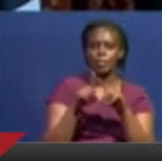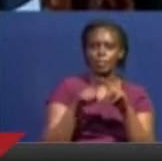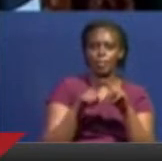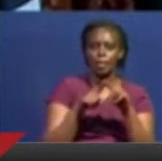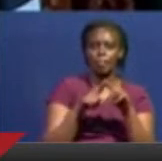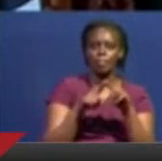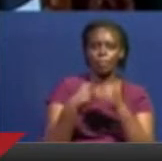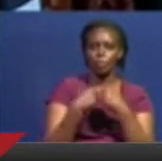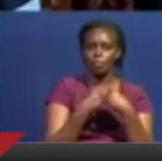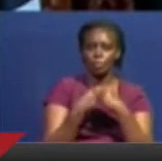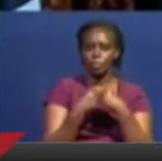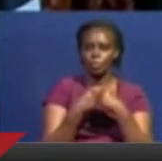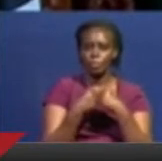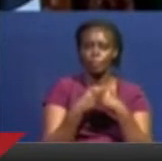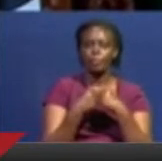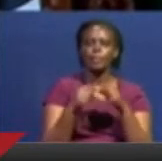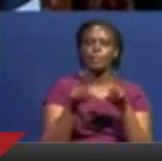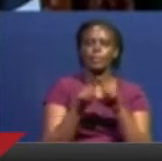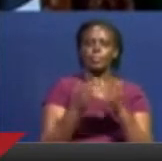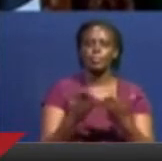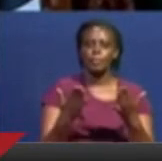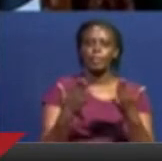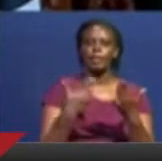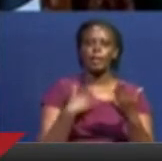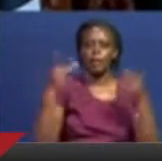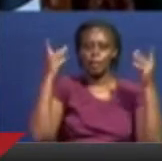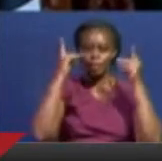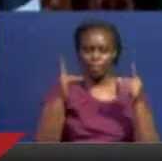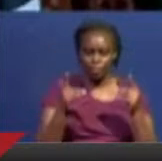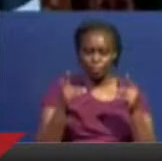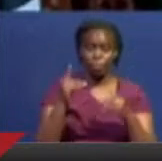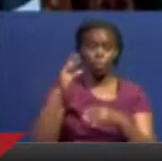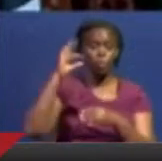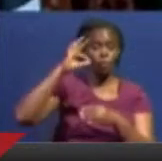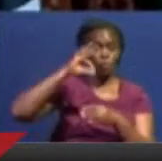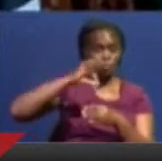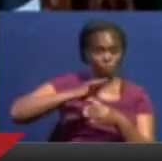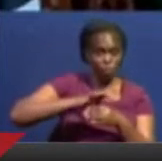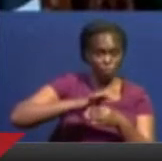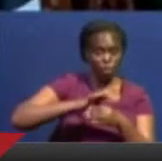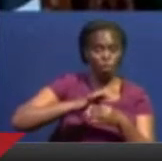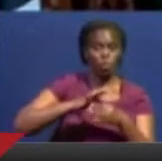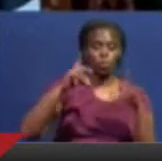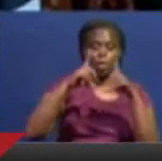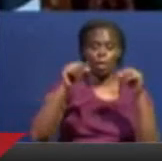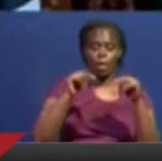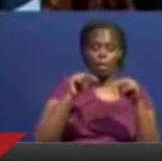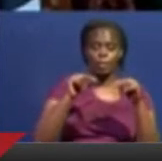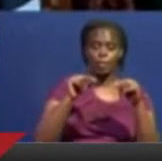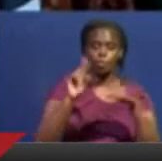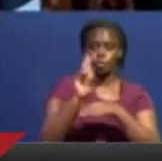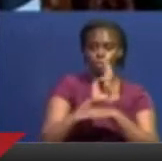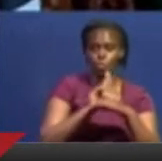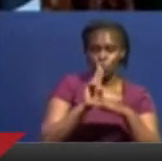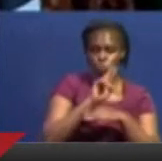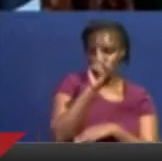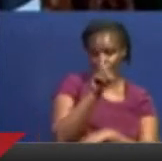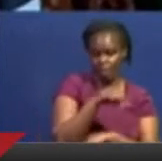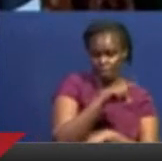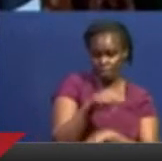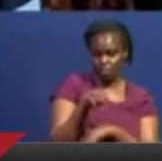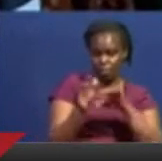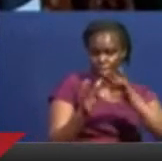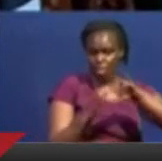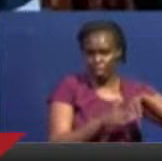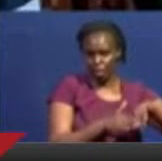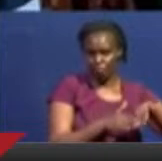Consequently, I direct that vote electronically is cancelled